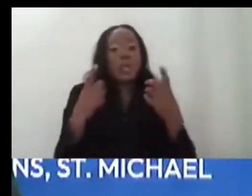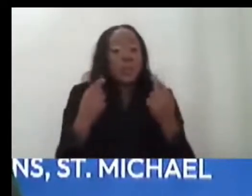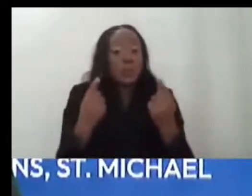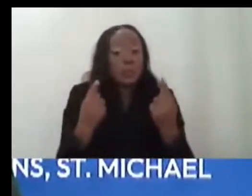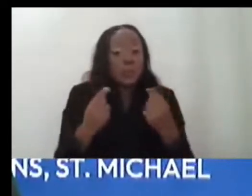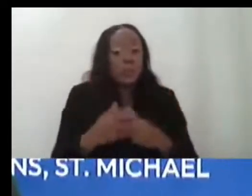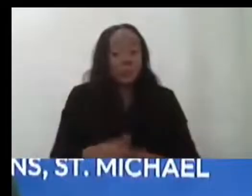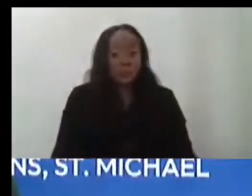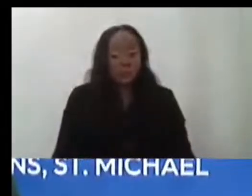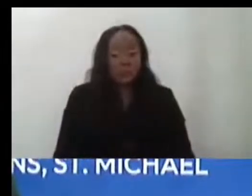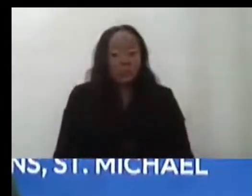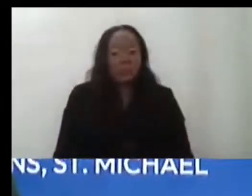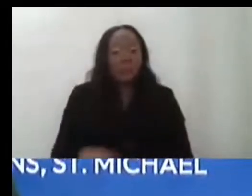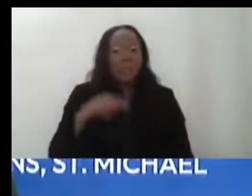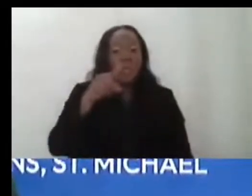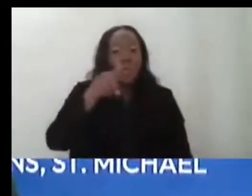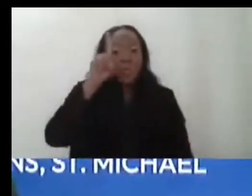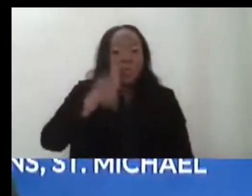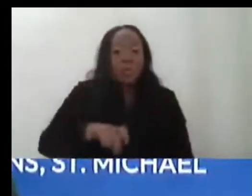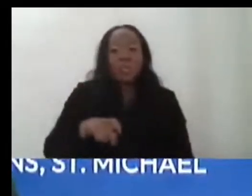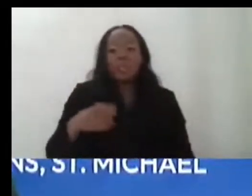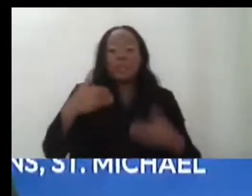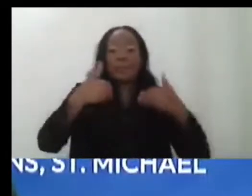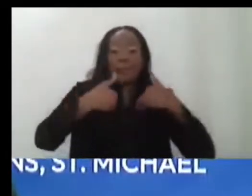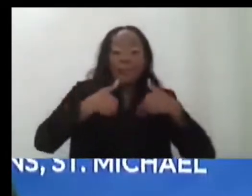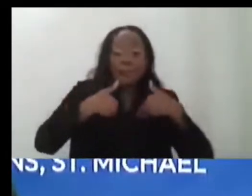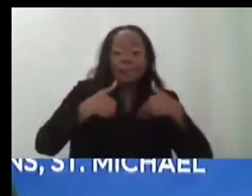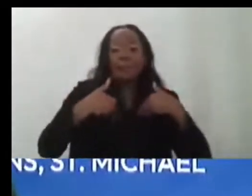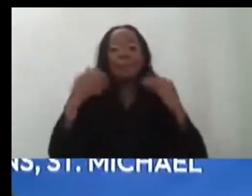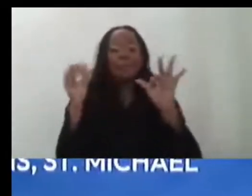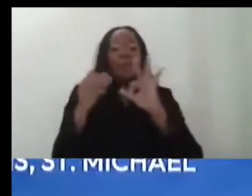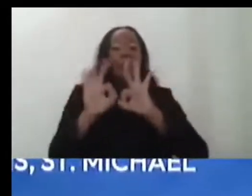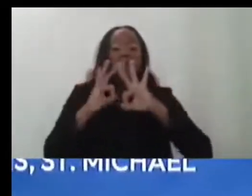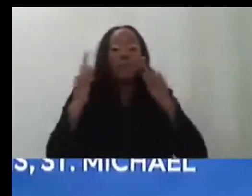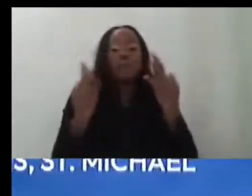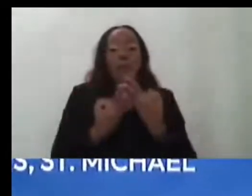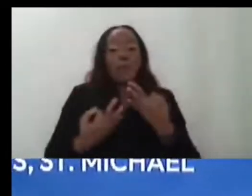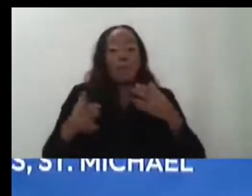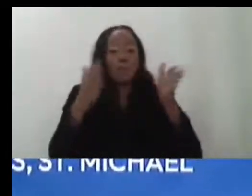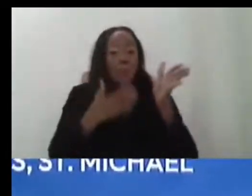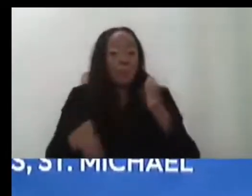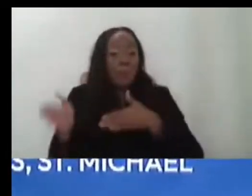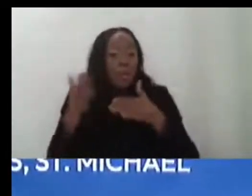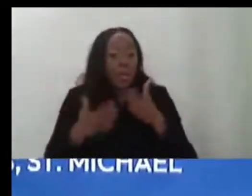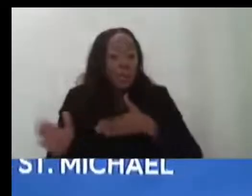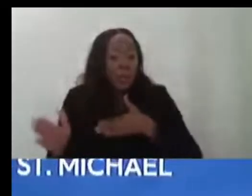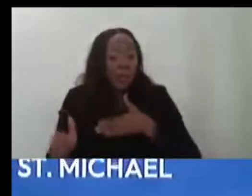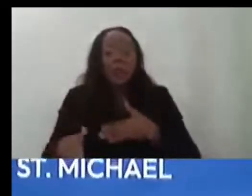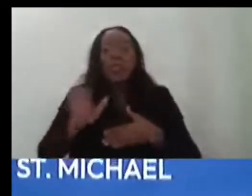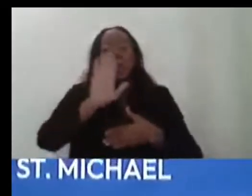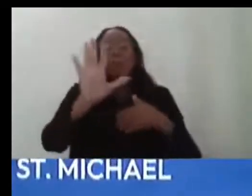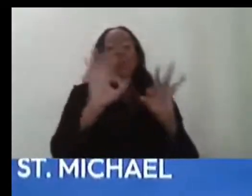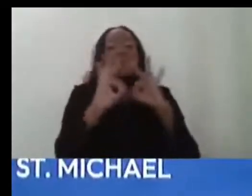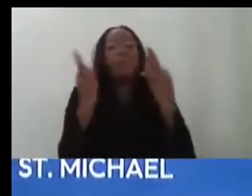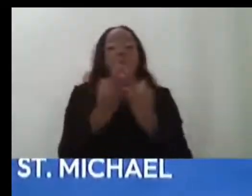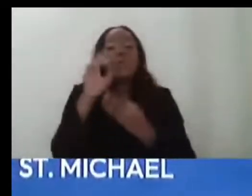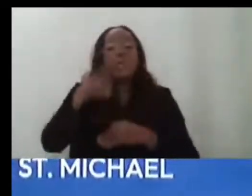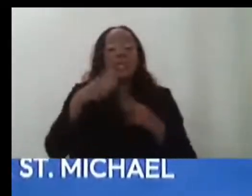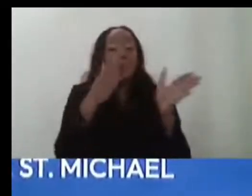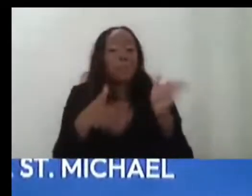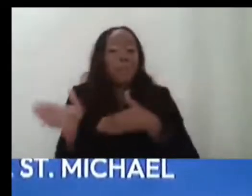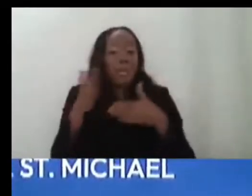you create and practice your family disaster preparedness plans, know